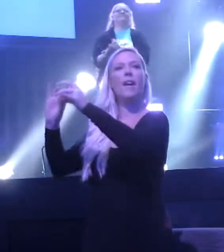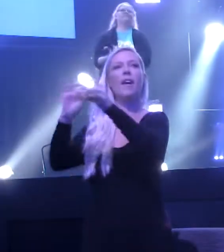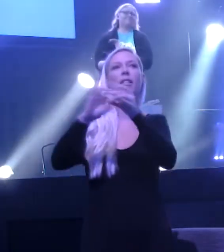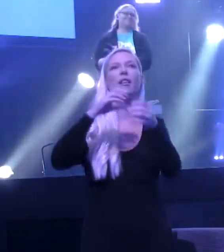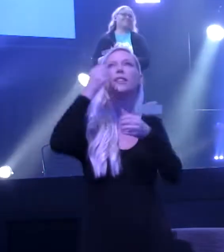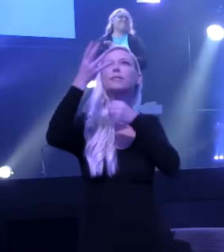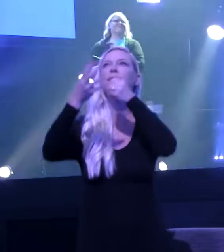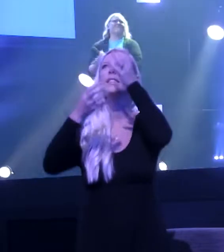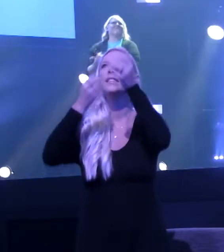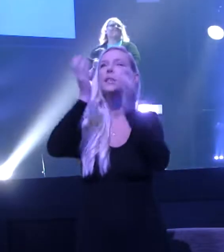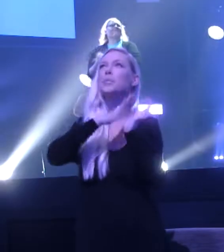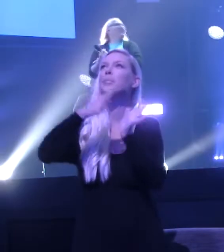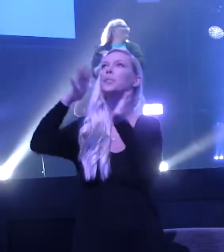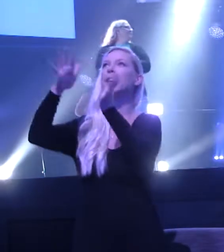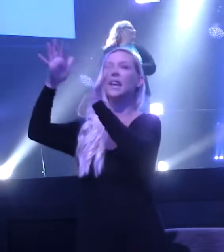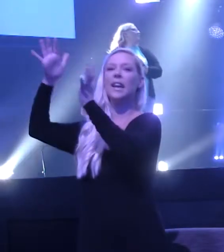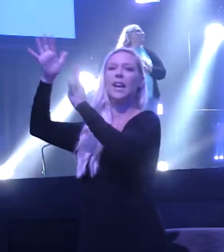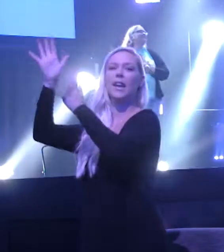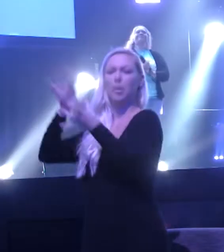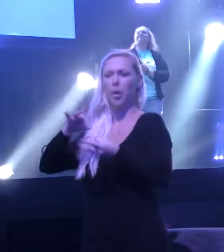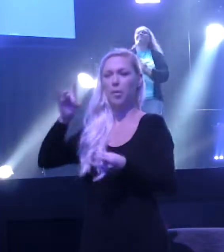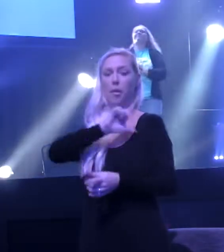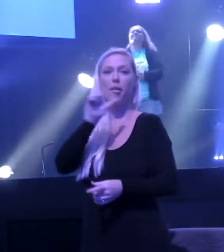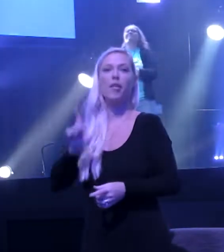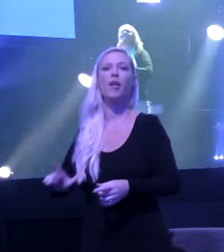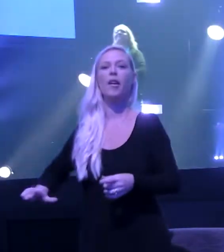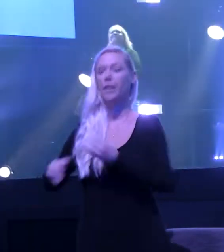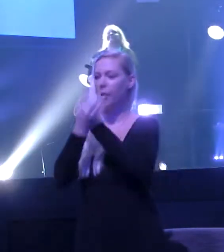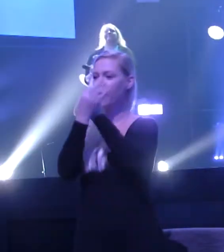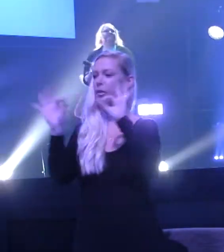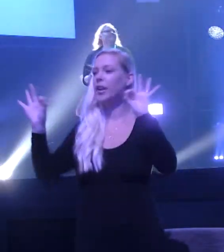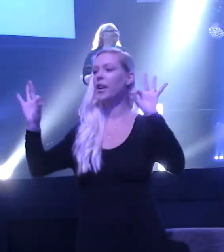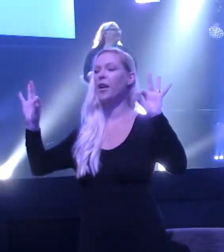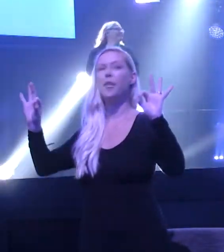with you today. Where the Spirit of the Lord is, there is freedom.